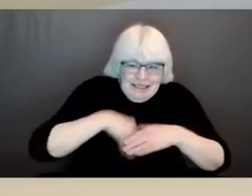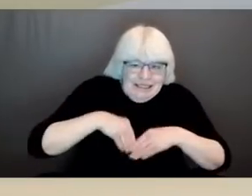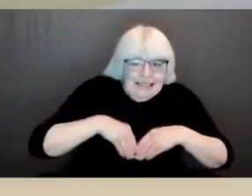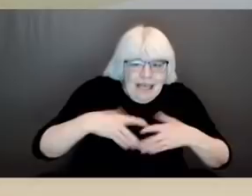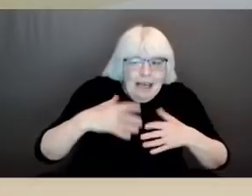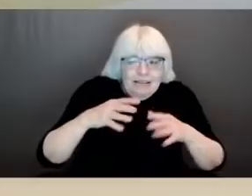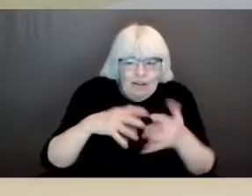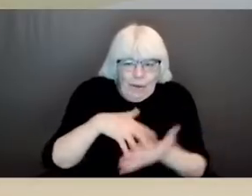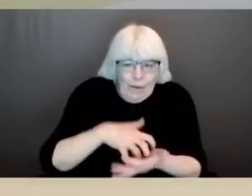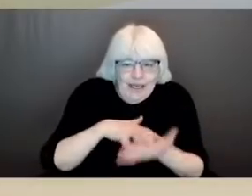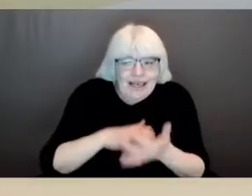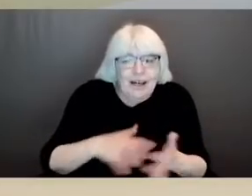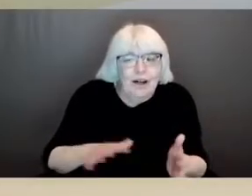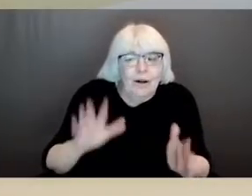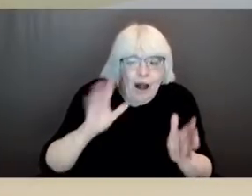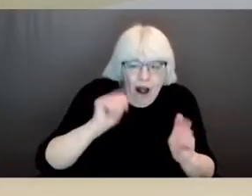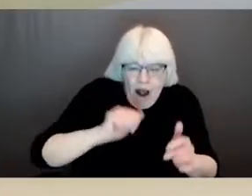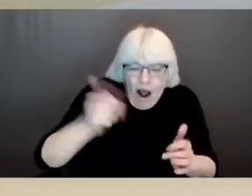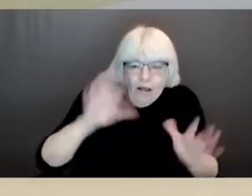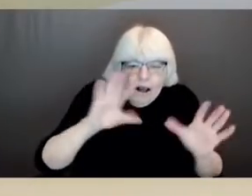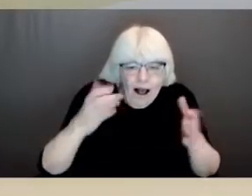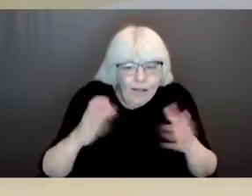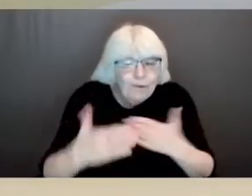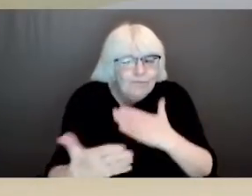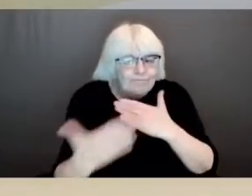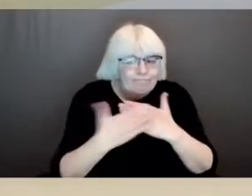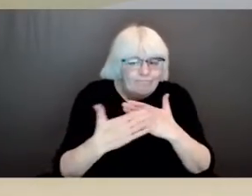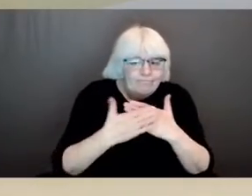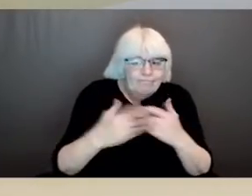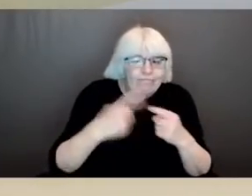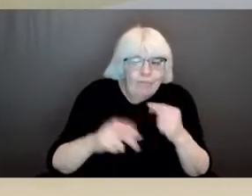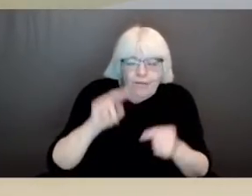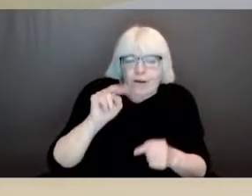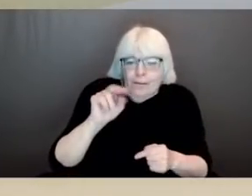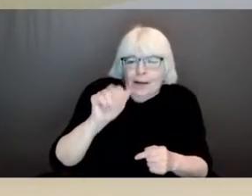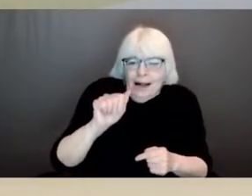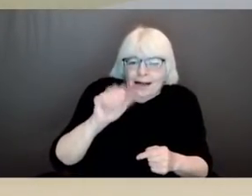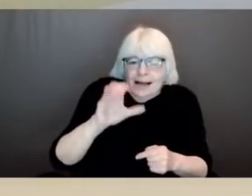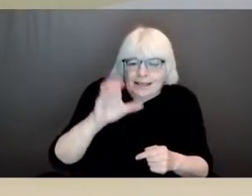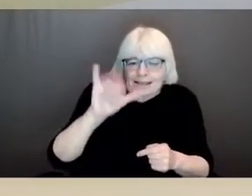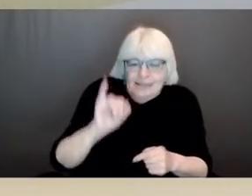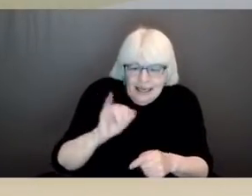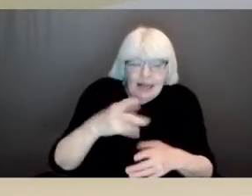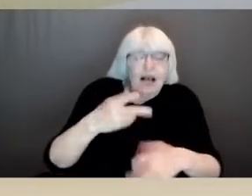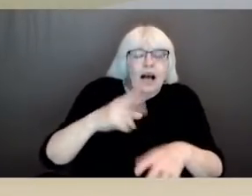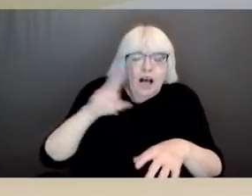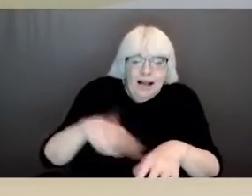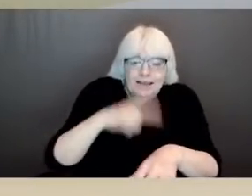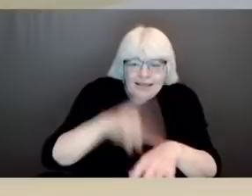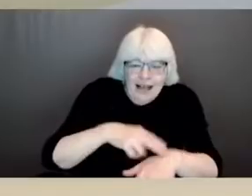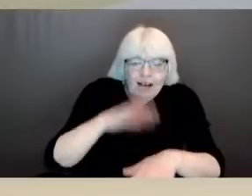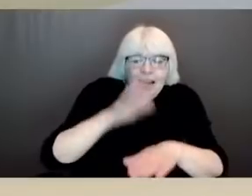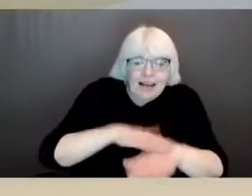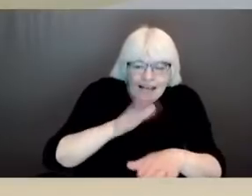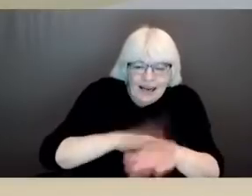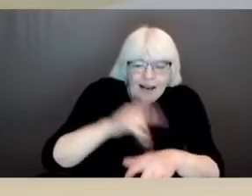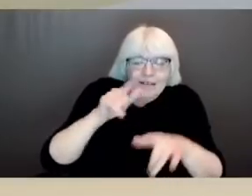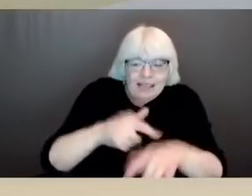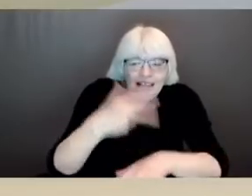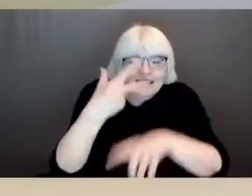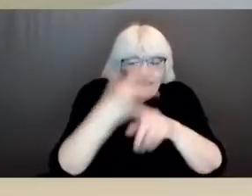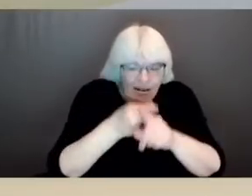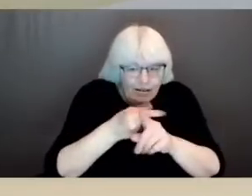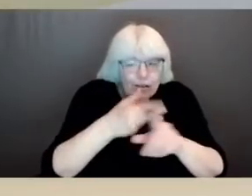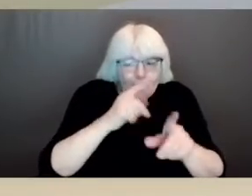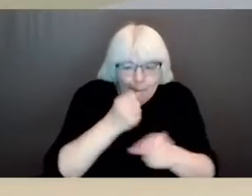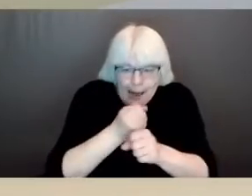from NACI, National Advisory Committee on Immunization, just to make sure that we don't have any waning immunity in